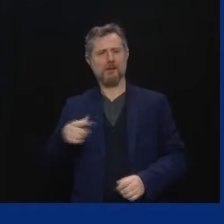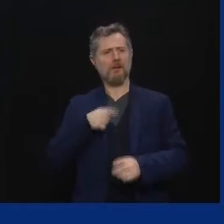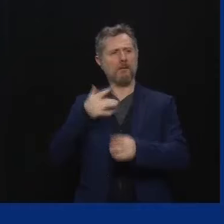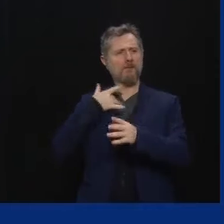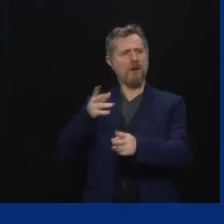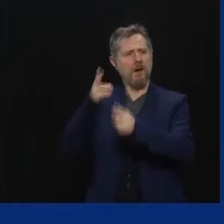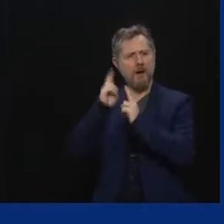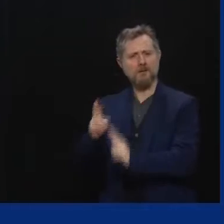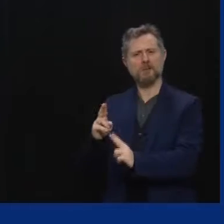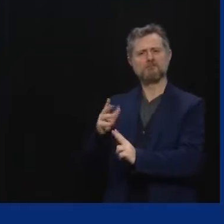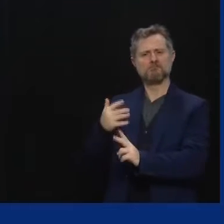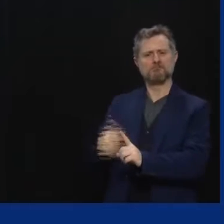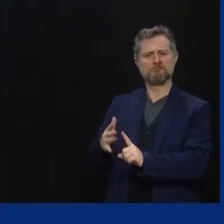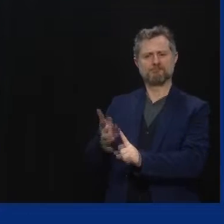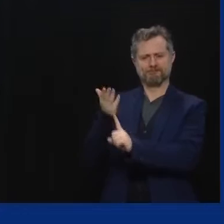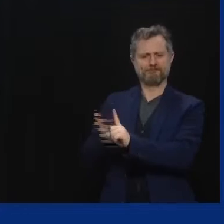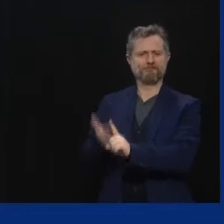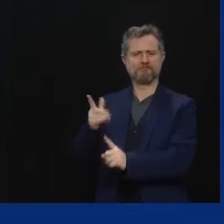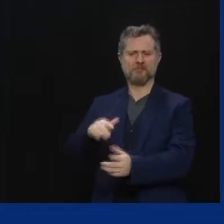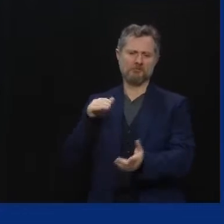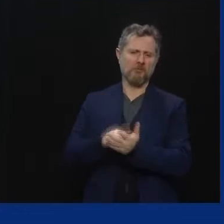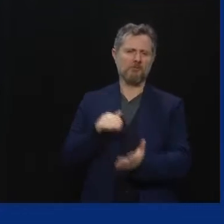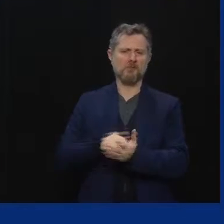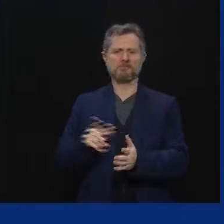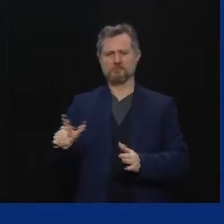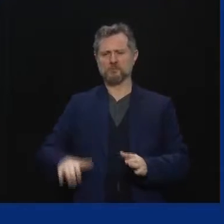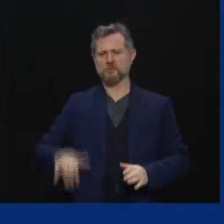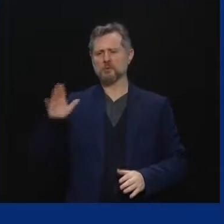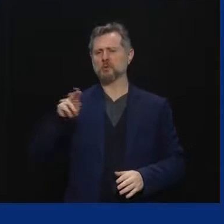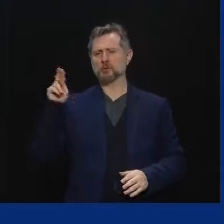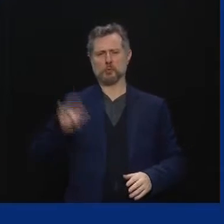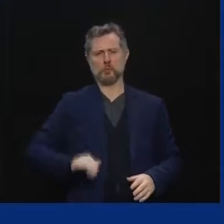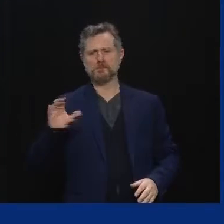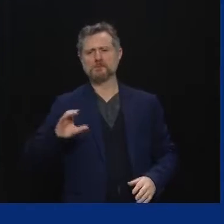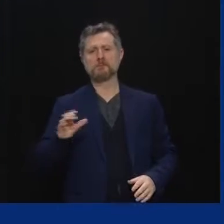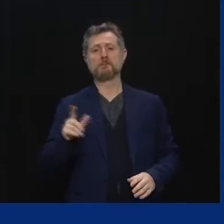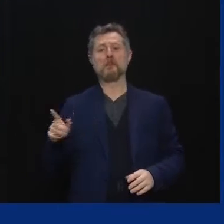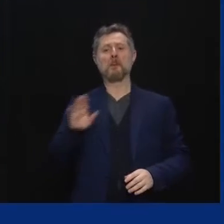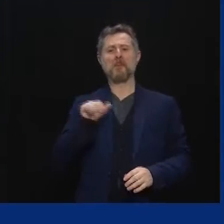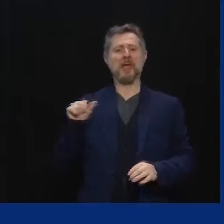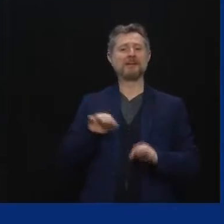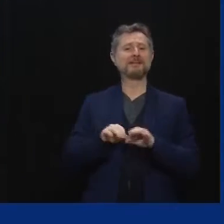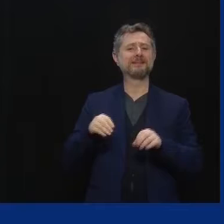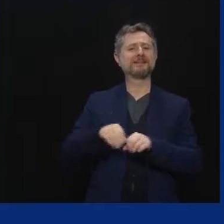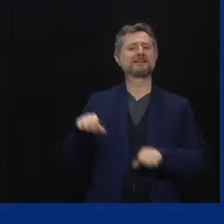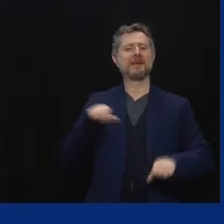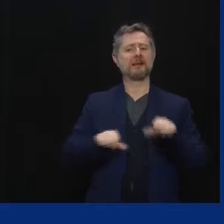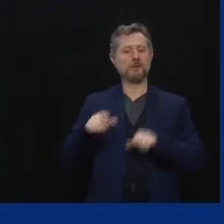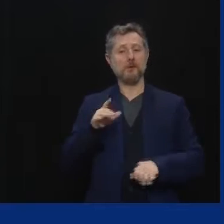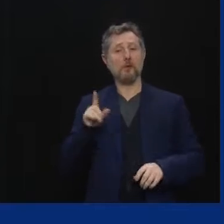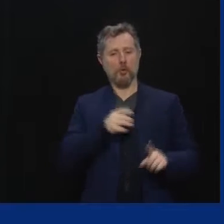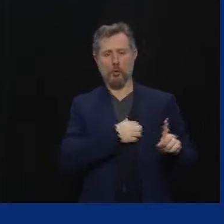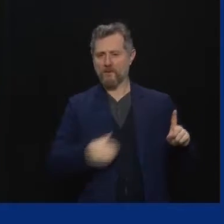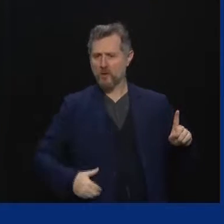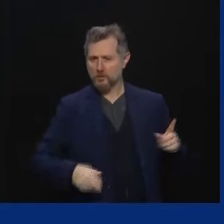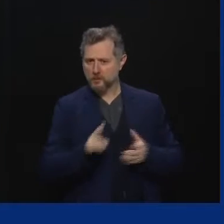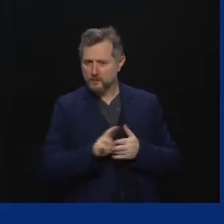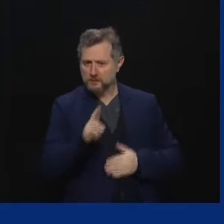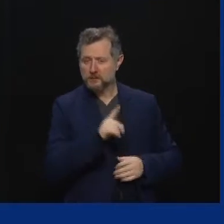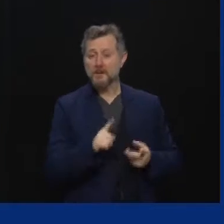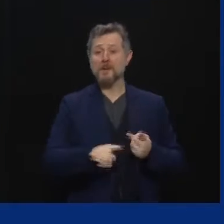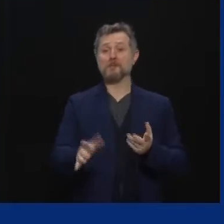public servant. She grew up in New York City, a BA in history and science from Harvard University, medical degree from Columbia